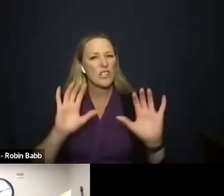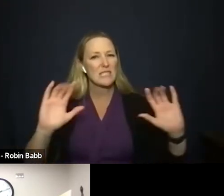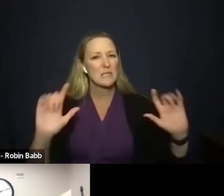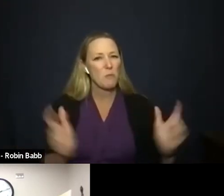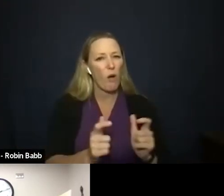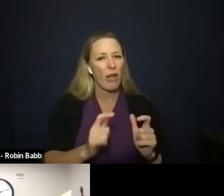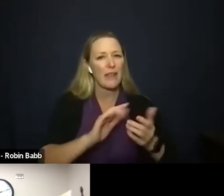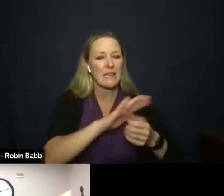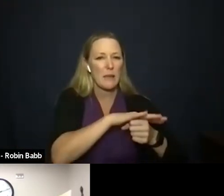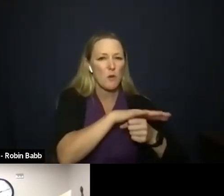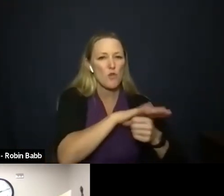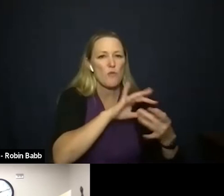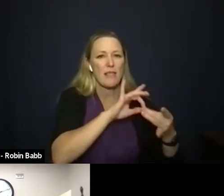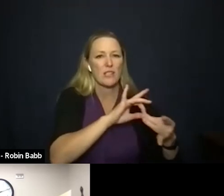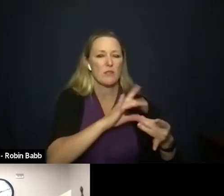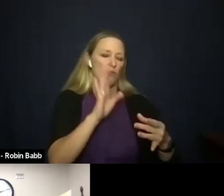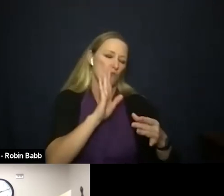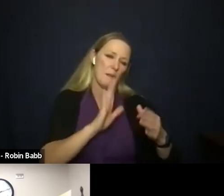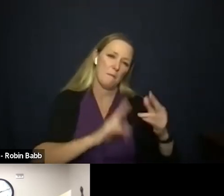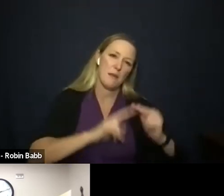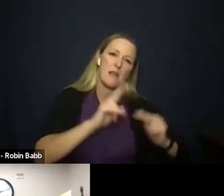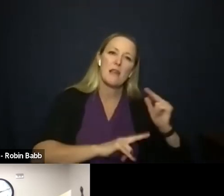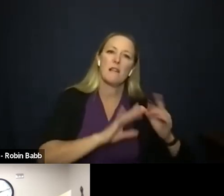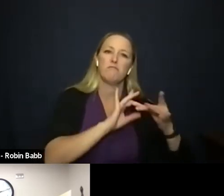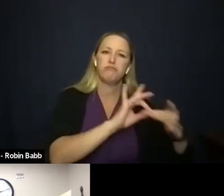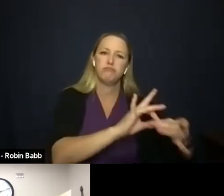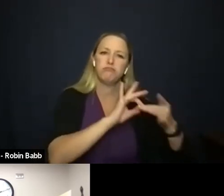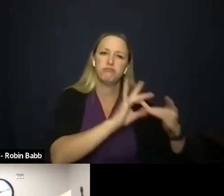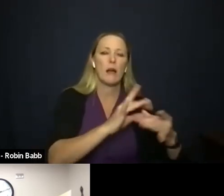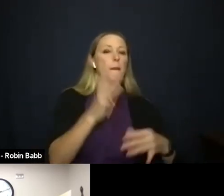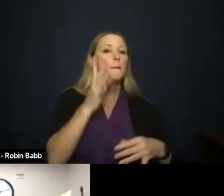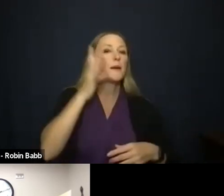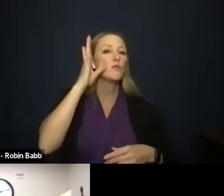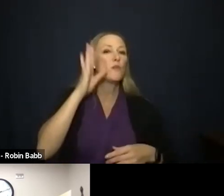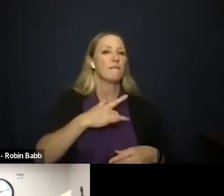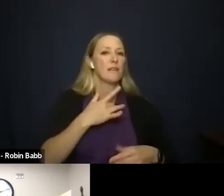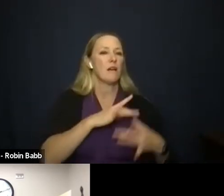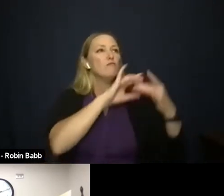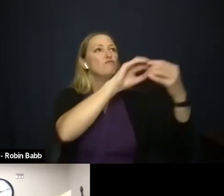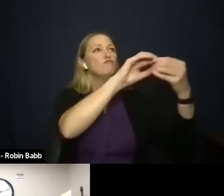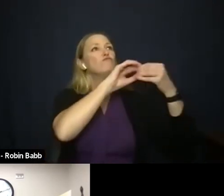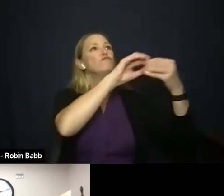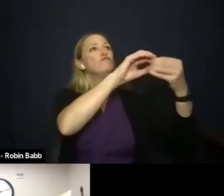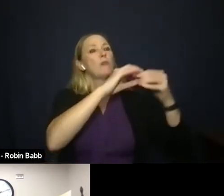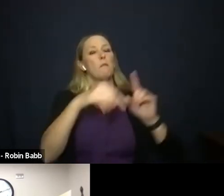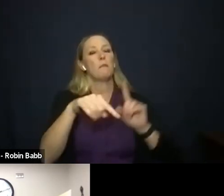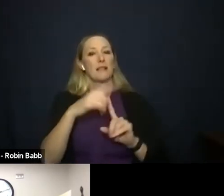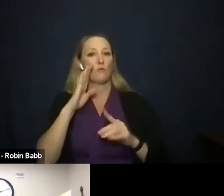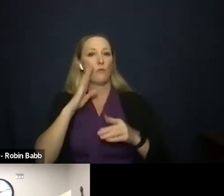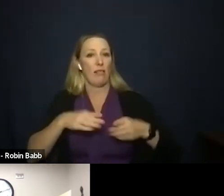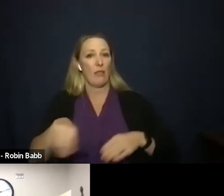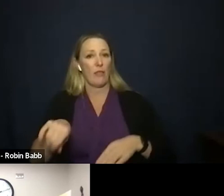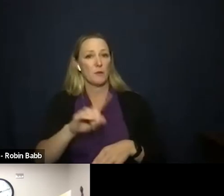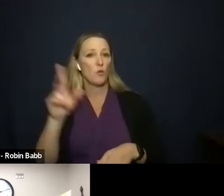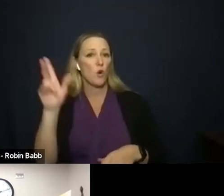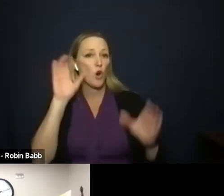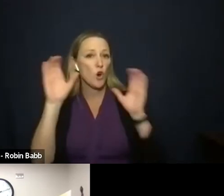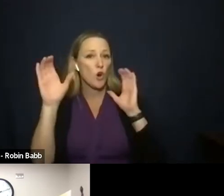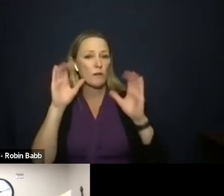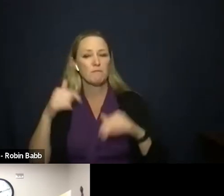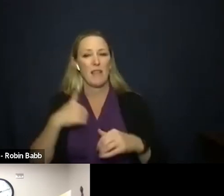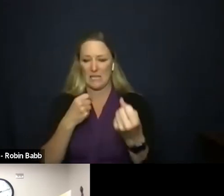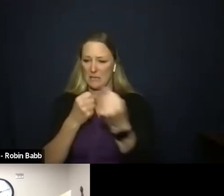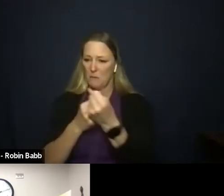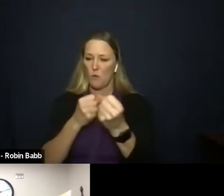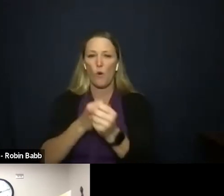stronger communities and give families a greater sense of belonging while giving them a greater chance to be heard i am in favor of